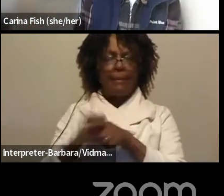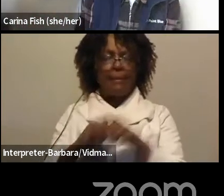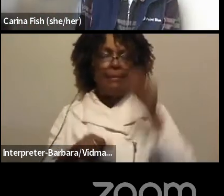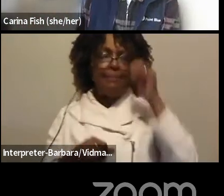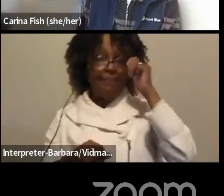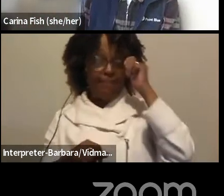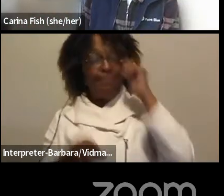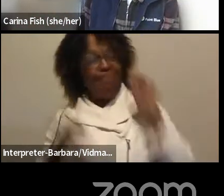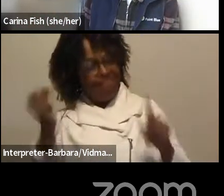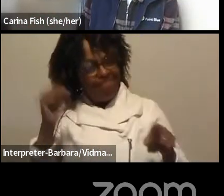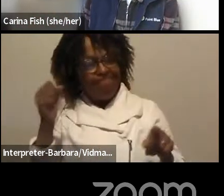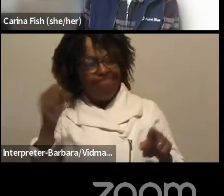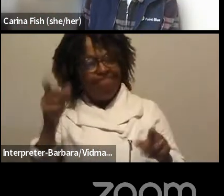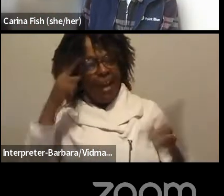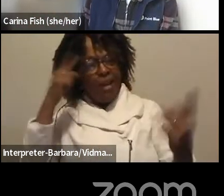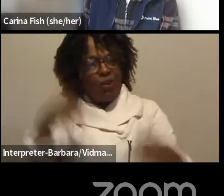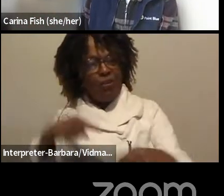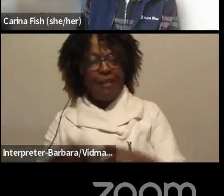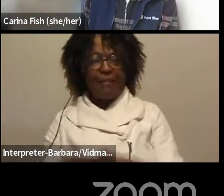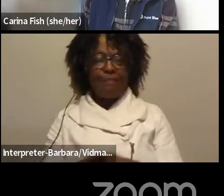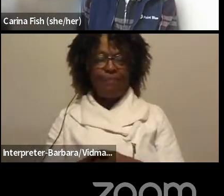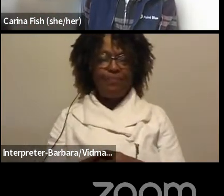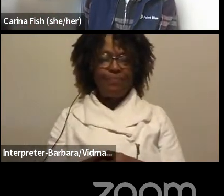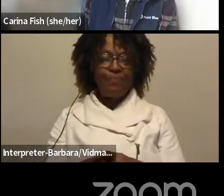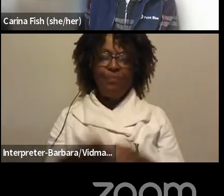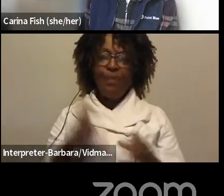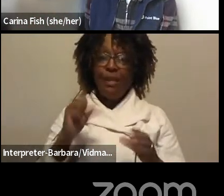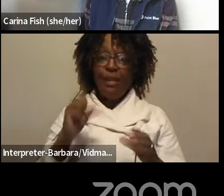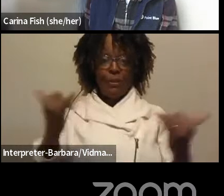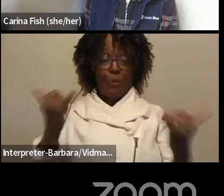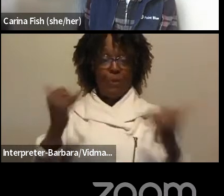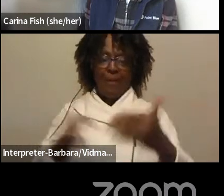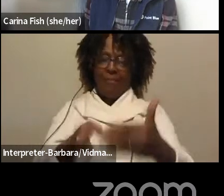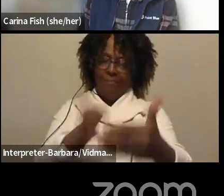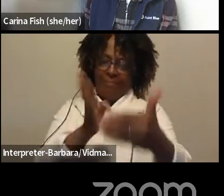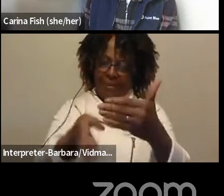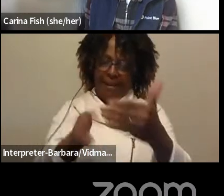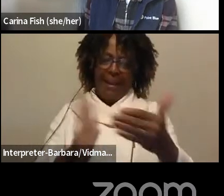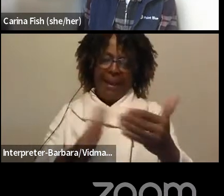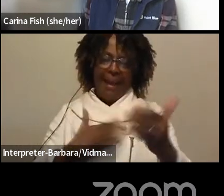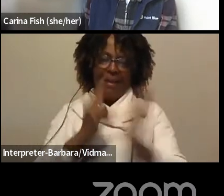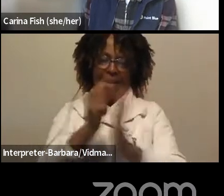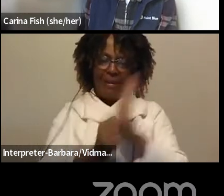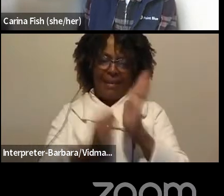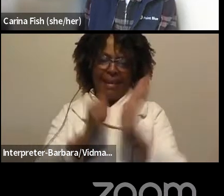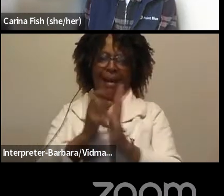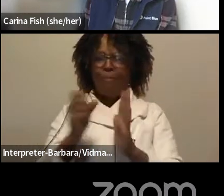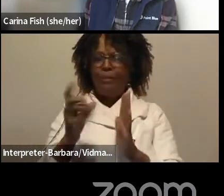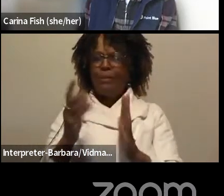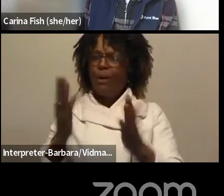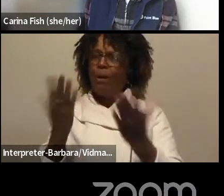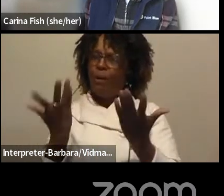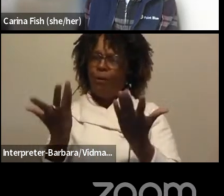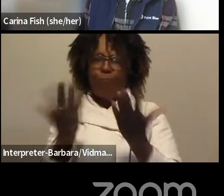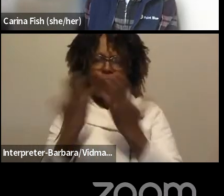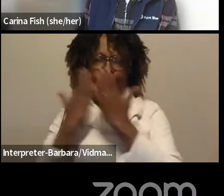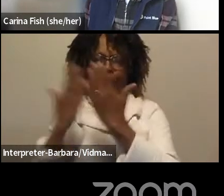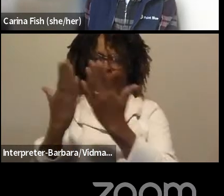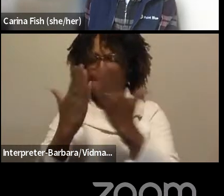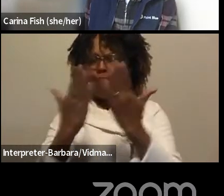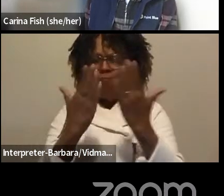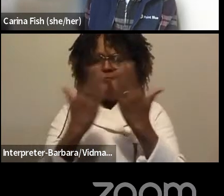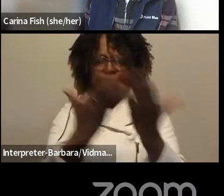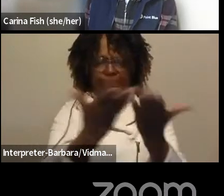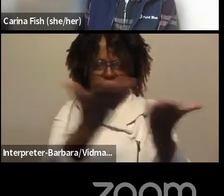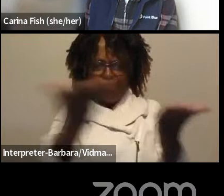no, I definitely agree. So we've reached the end of our time for this panel. I just want to thank you for being as honest as you were with the